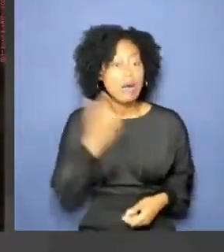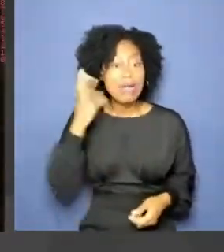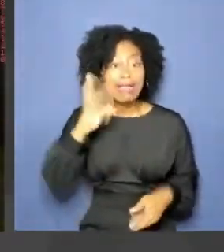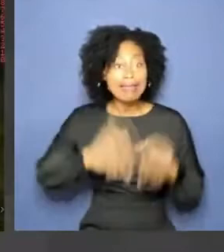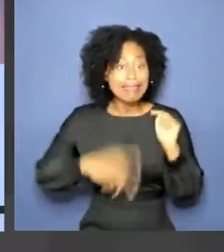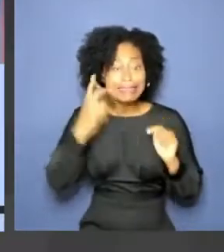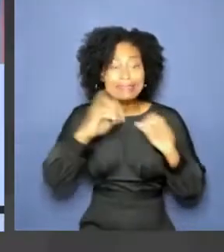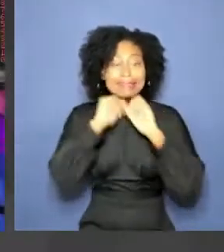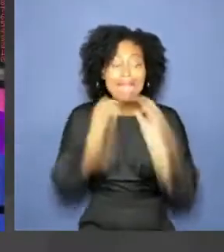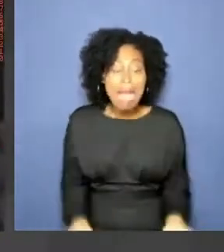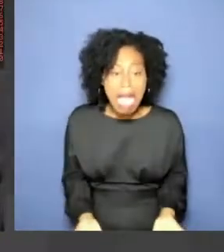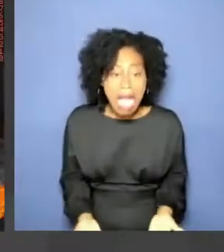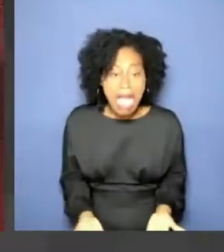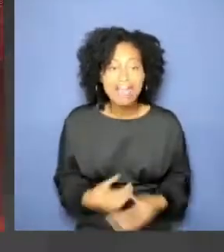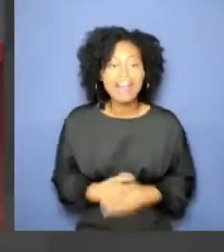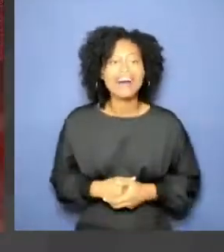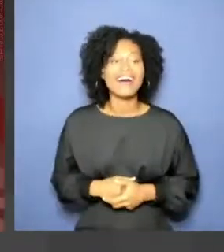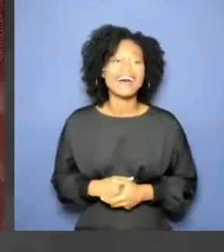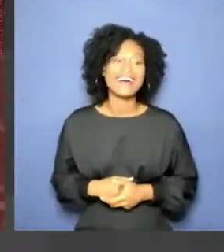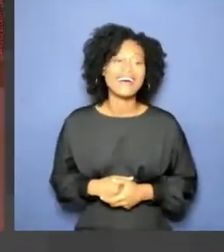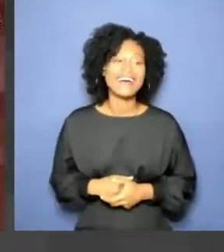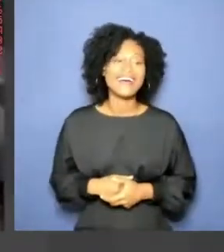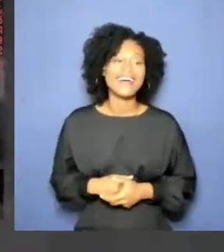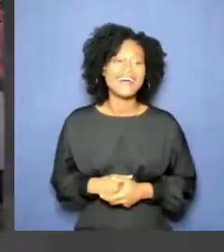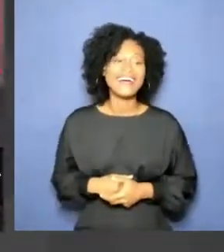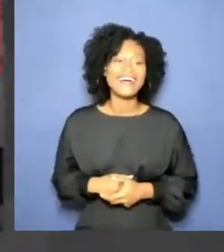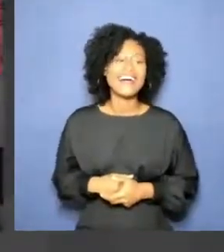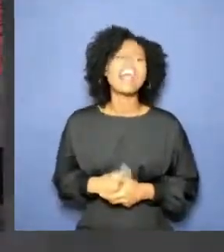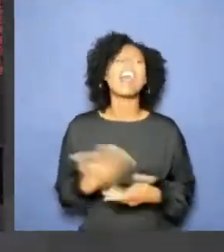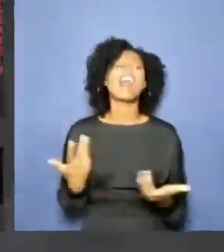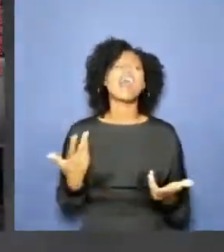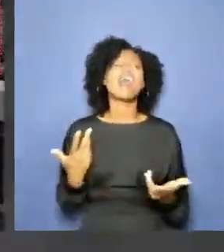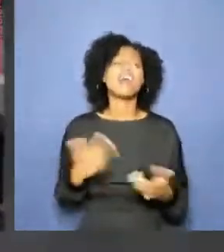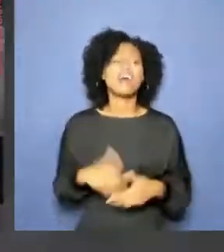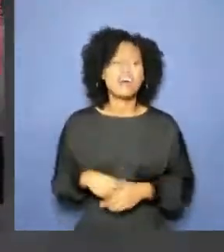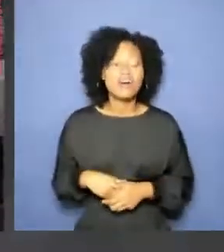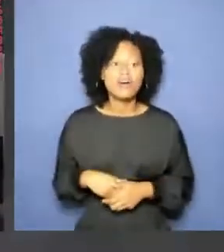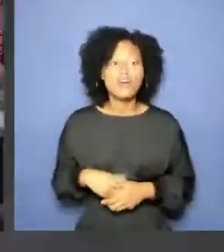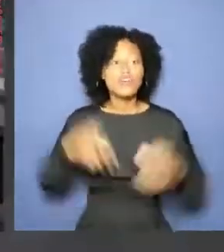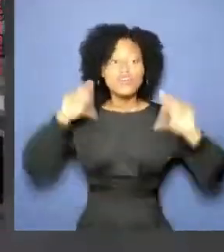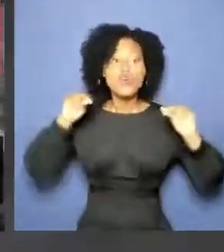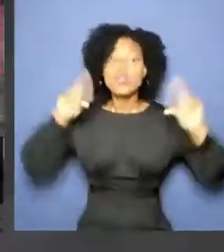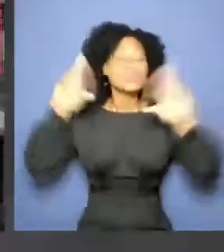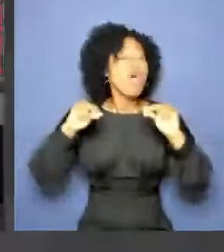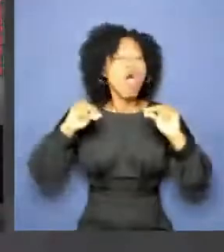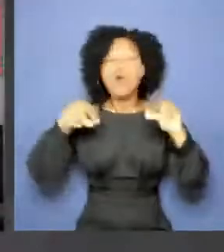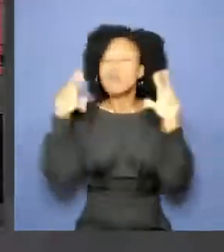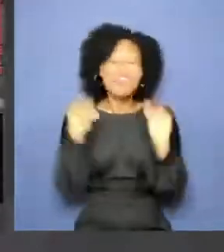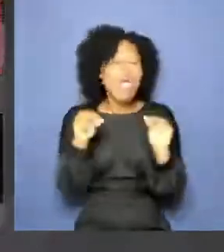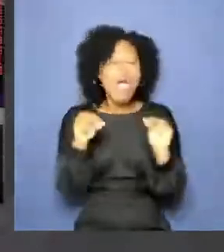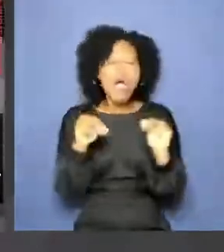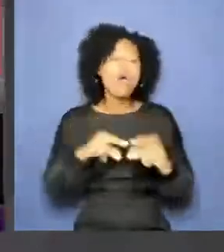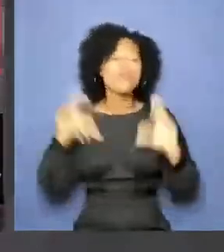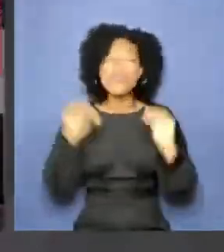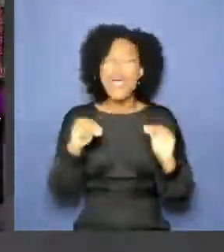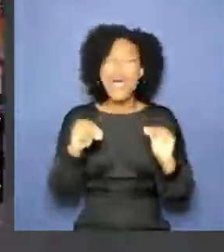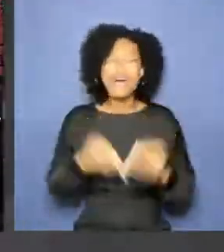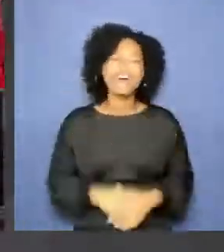Top 20, I'll take it, I'll take it. Oh, damn you, mate. Oh no! No! No! No!